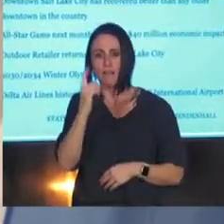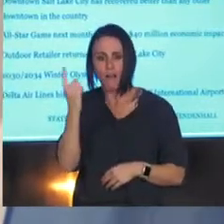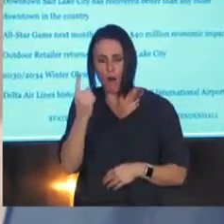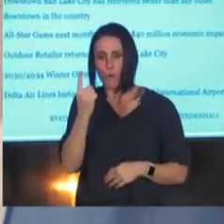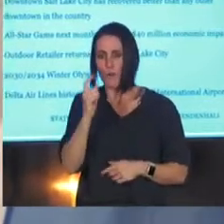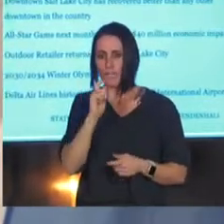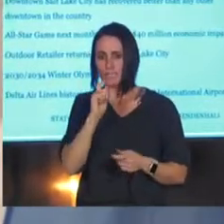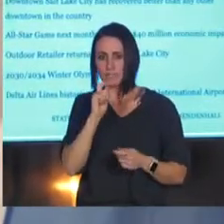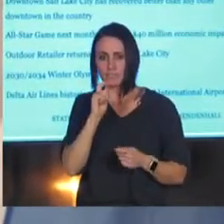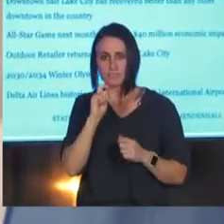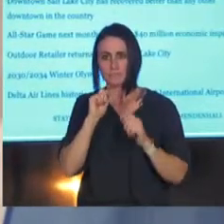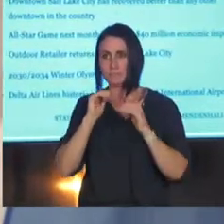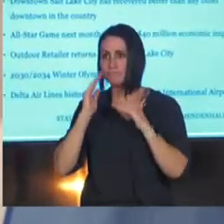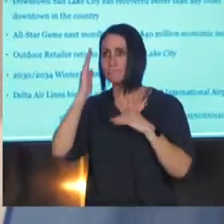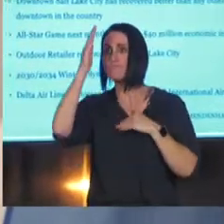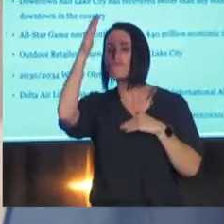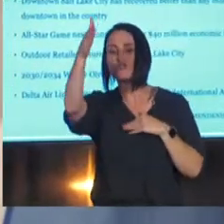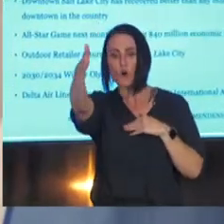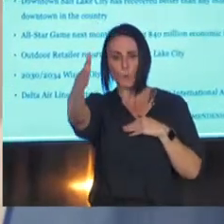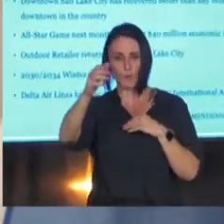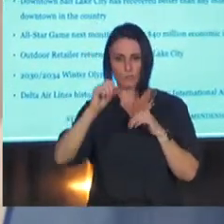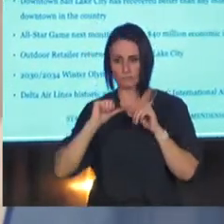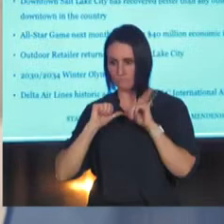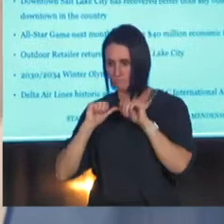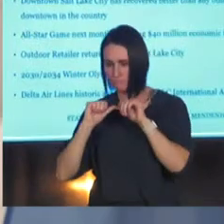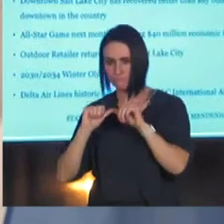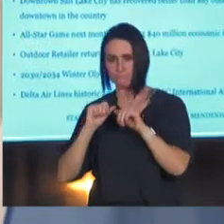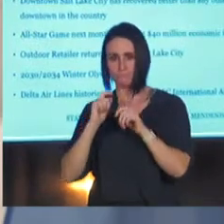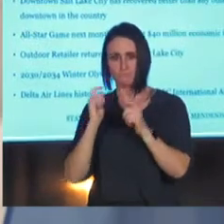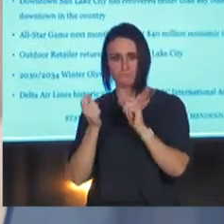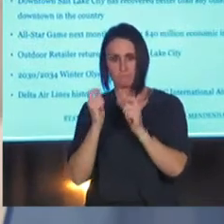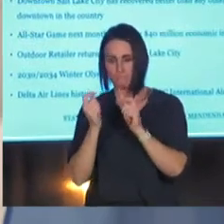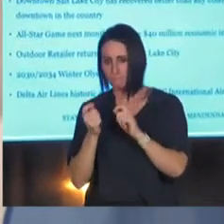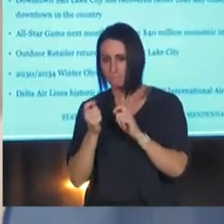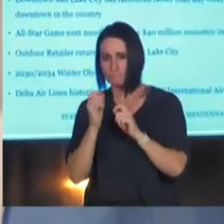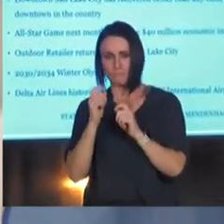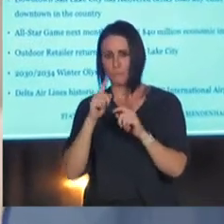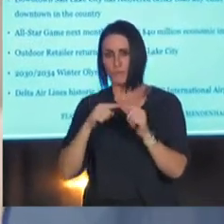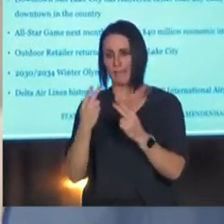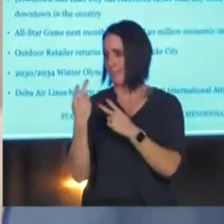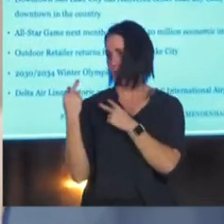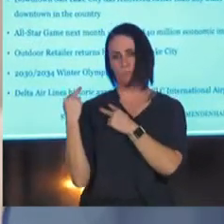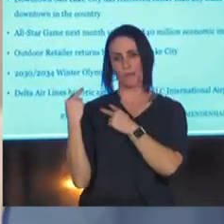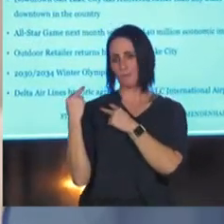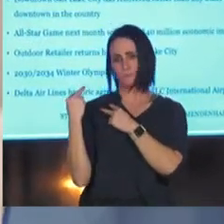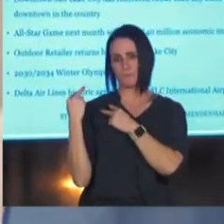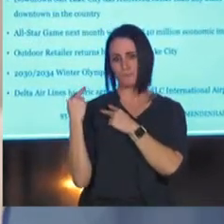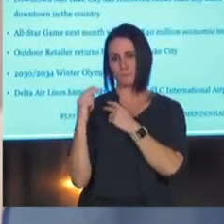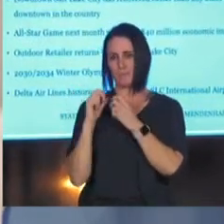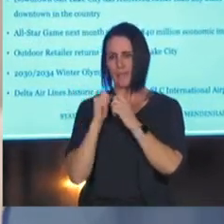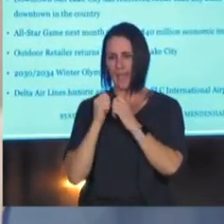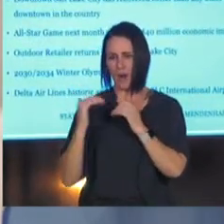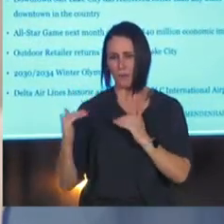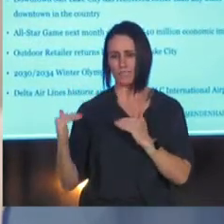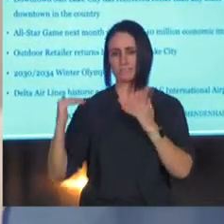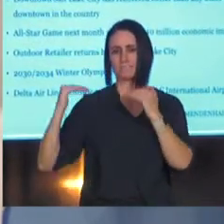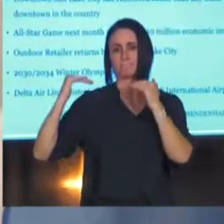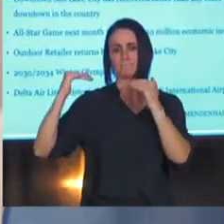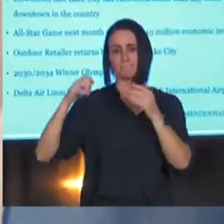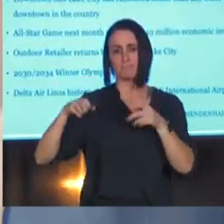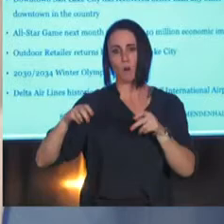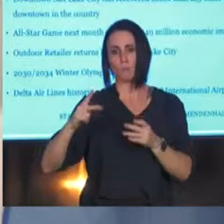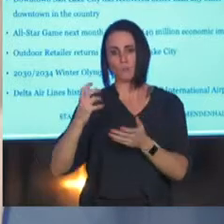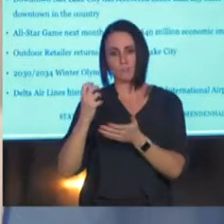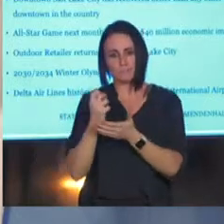constant state of forward motion, and there is just no looking back. How we rise to the opportunities